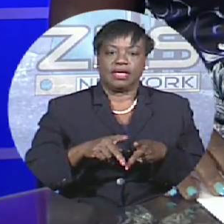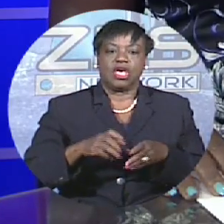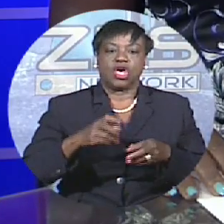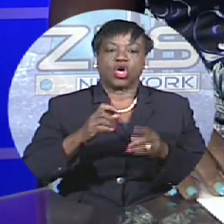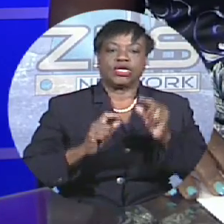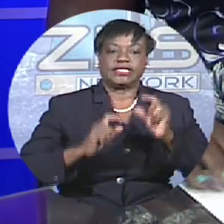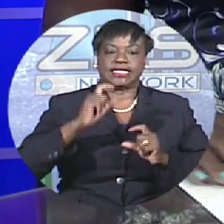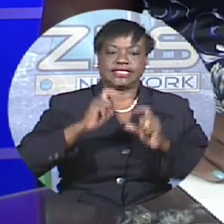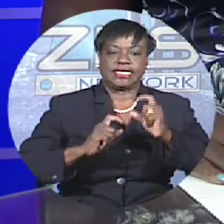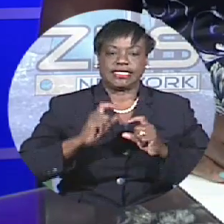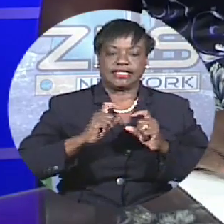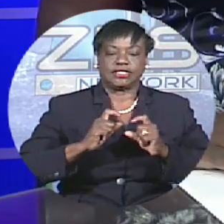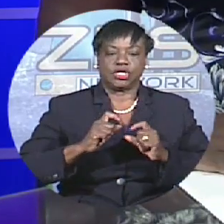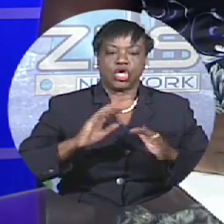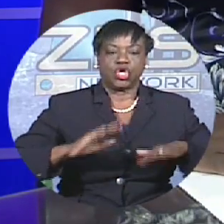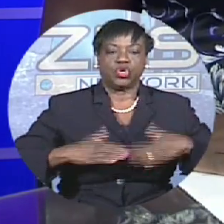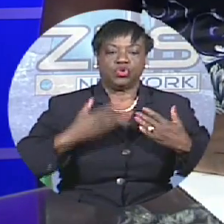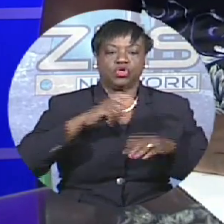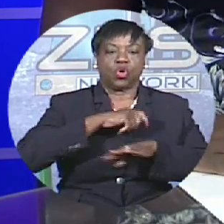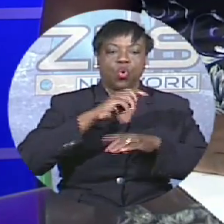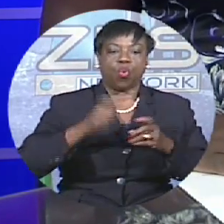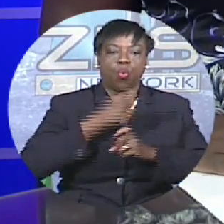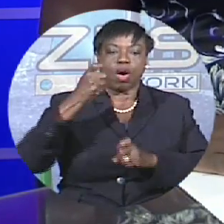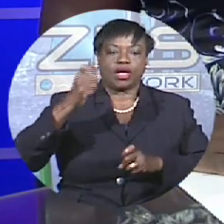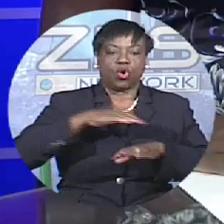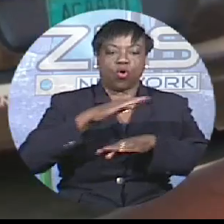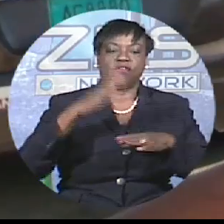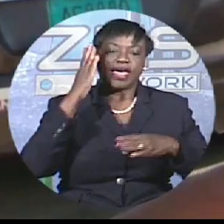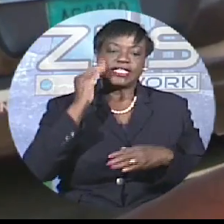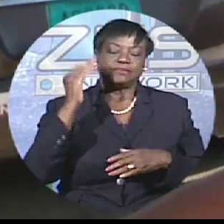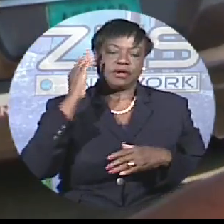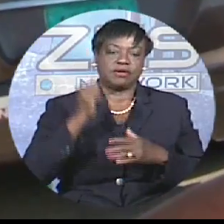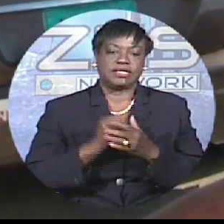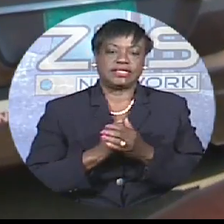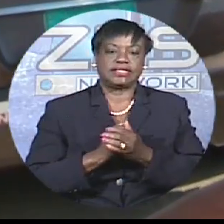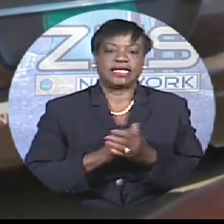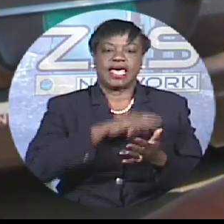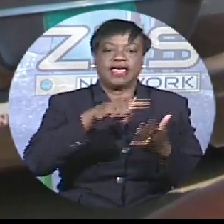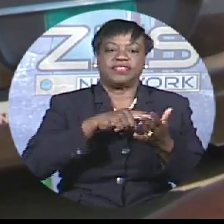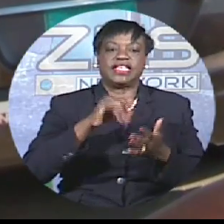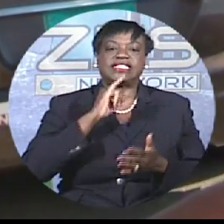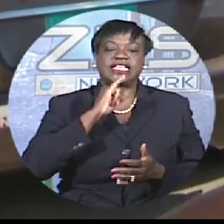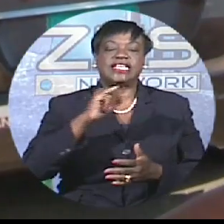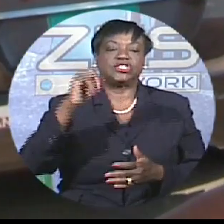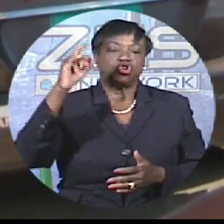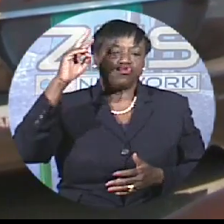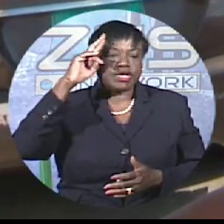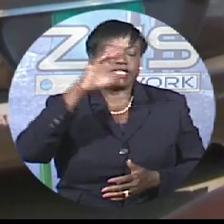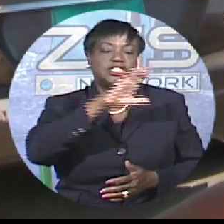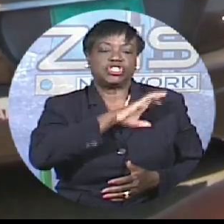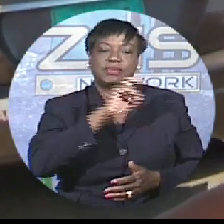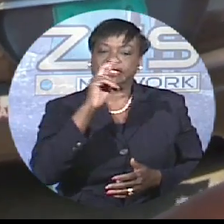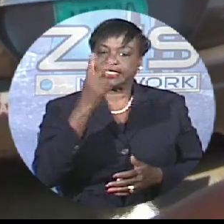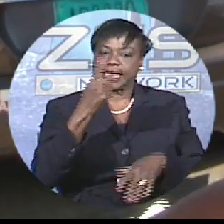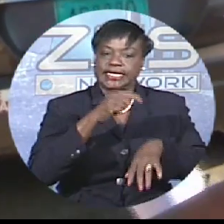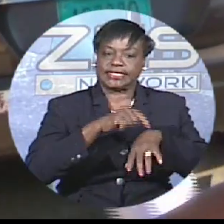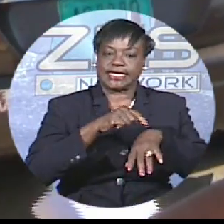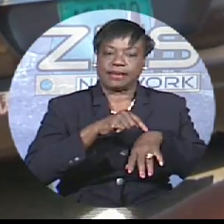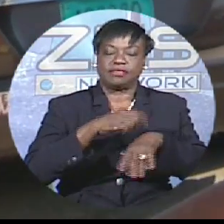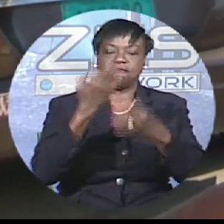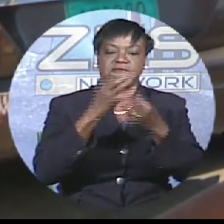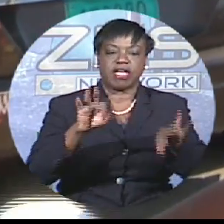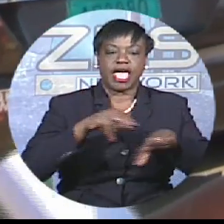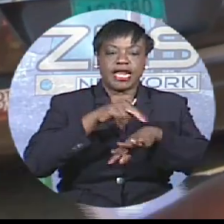youth won over experience. Carla Palmer tells us more. This is Reese Chipman's second bid on the Free National Movement's